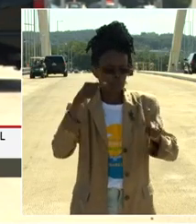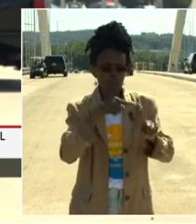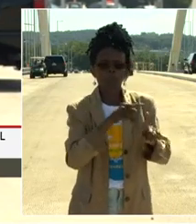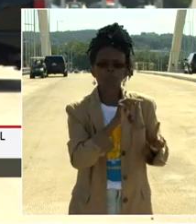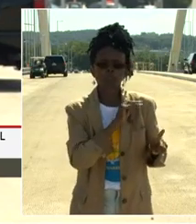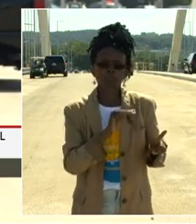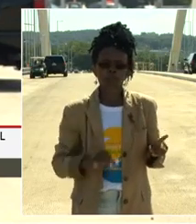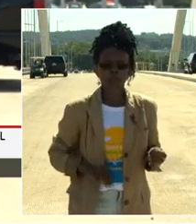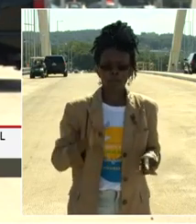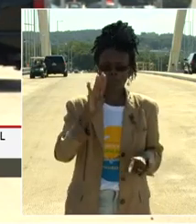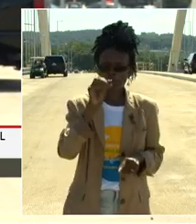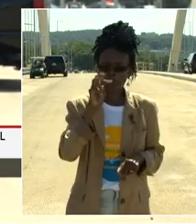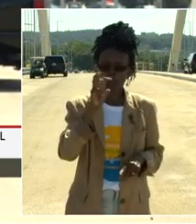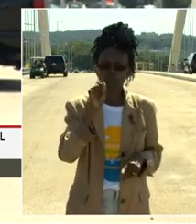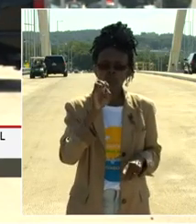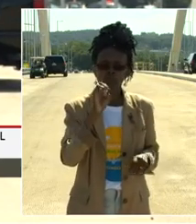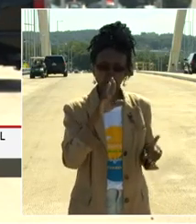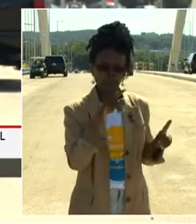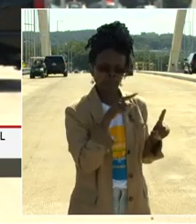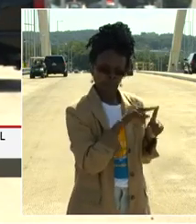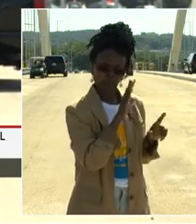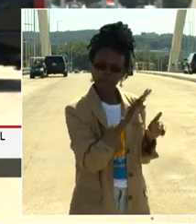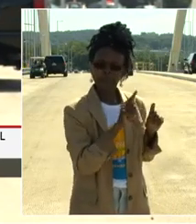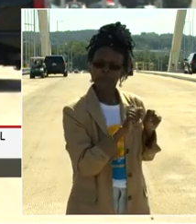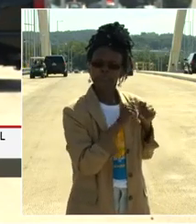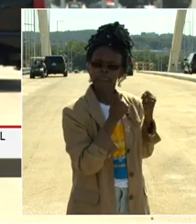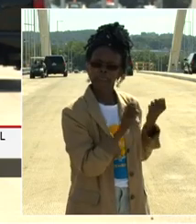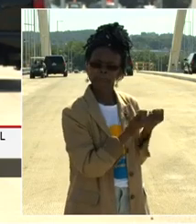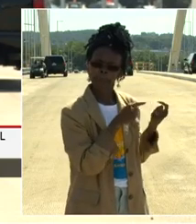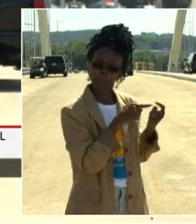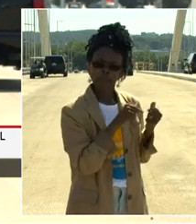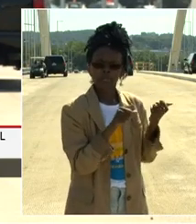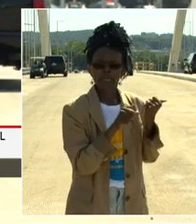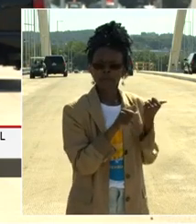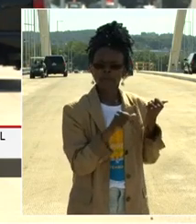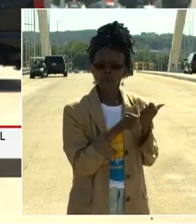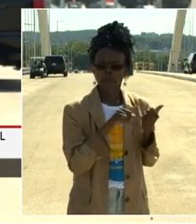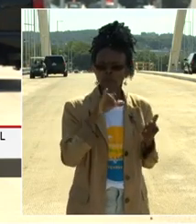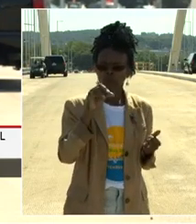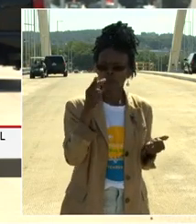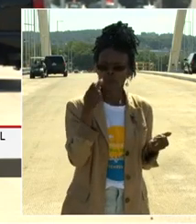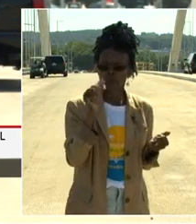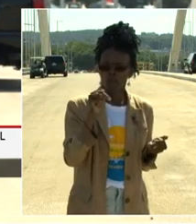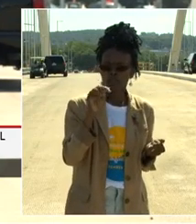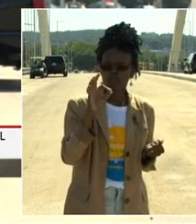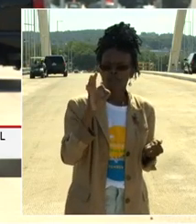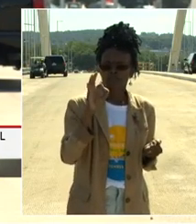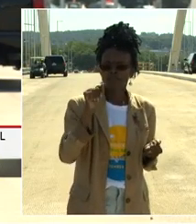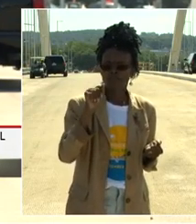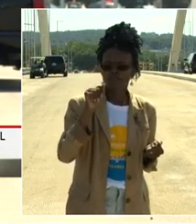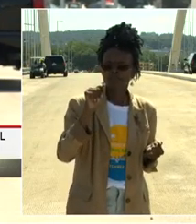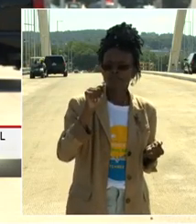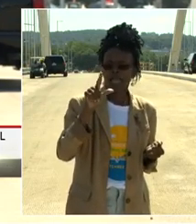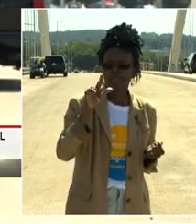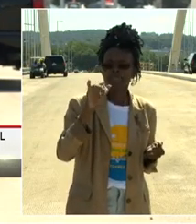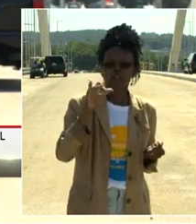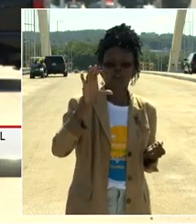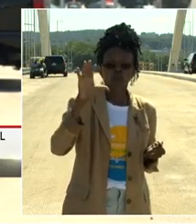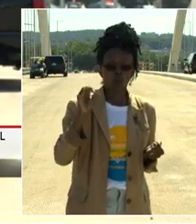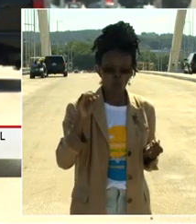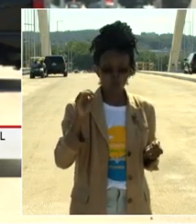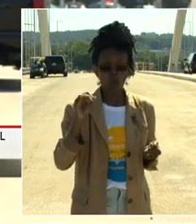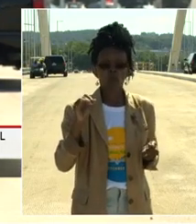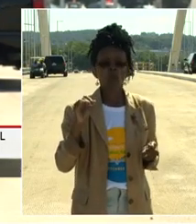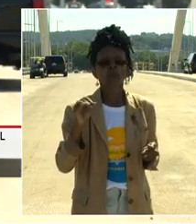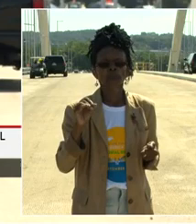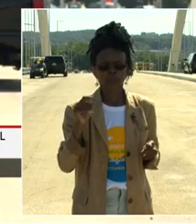team, especially Deputy Mayor John Falchicchio and staff, Acting DDOT Director Everett Lott. It was great to